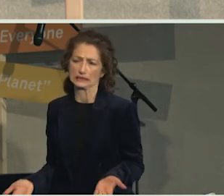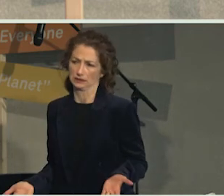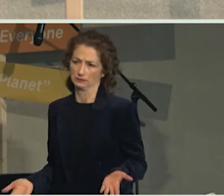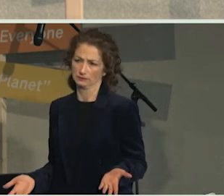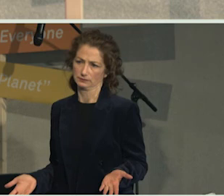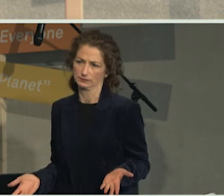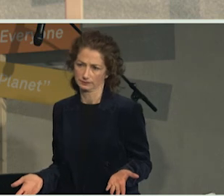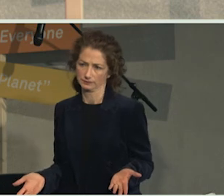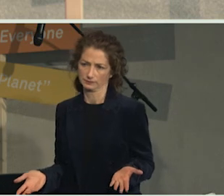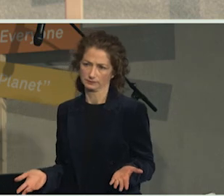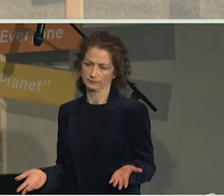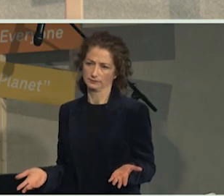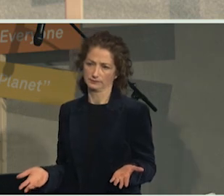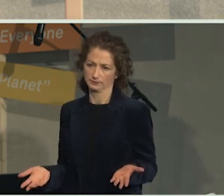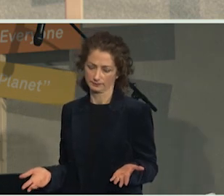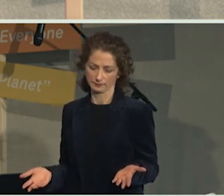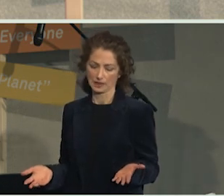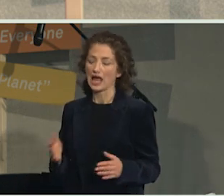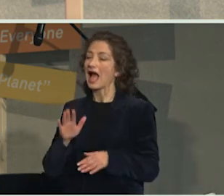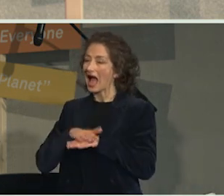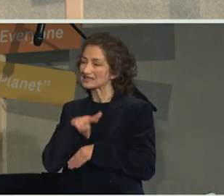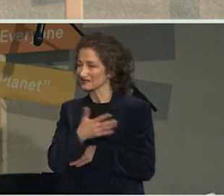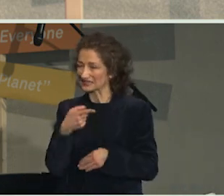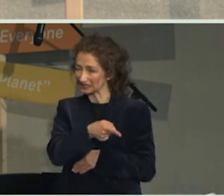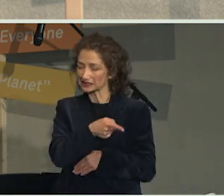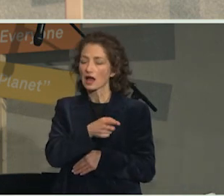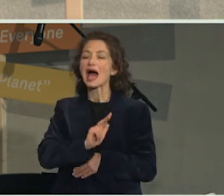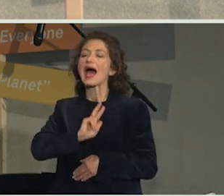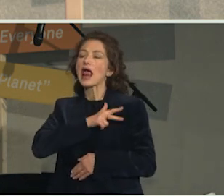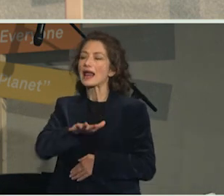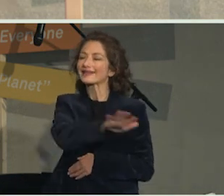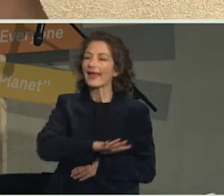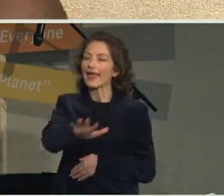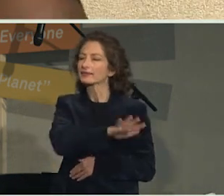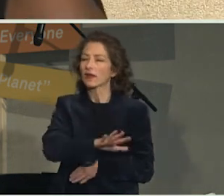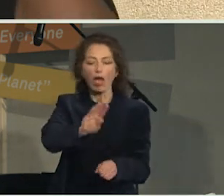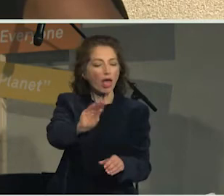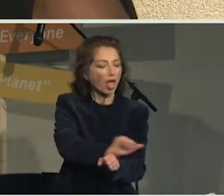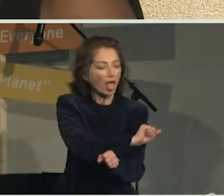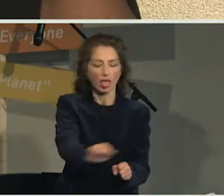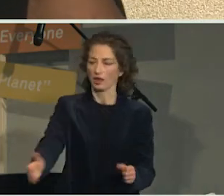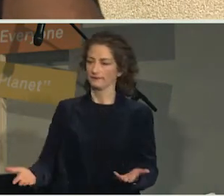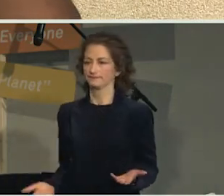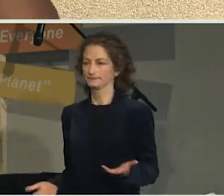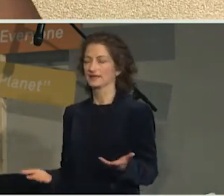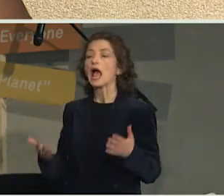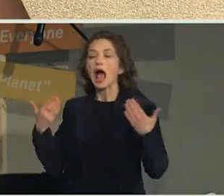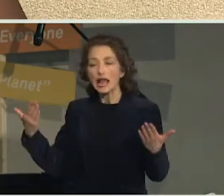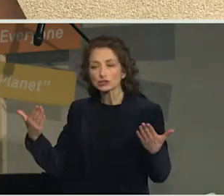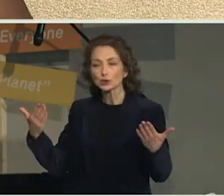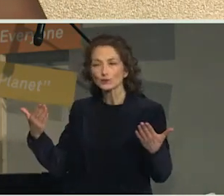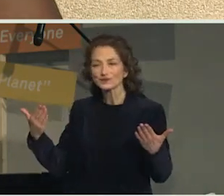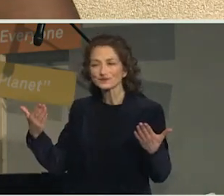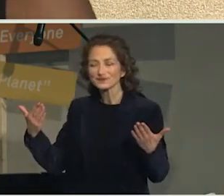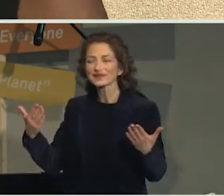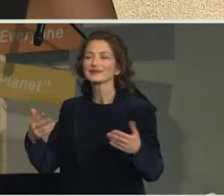racism. Now, we tried that once in the United States. It was called post-racialism.